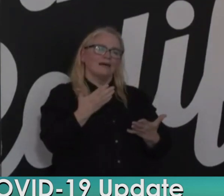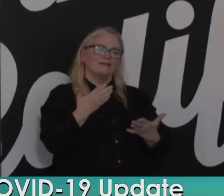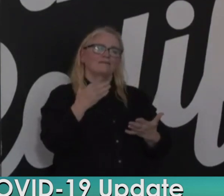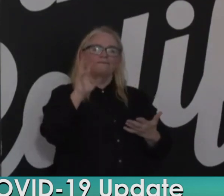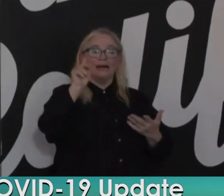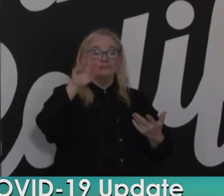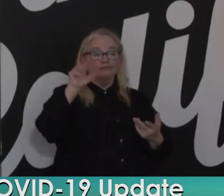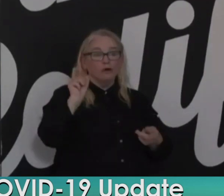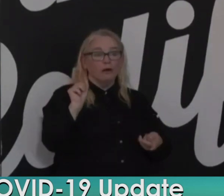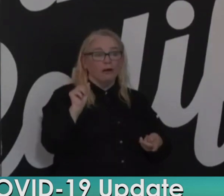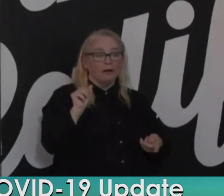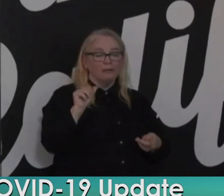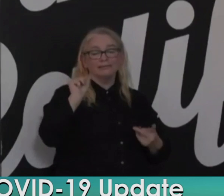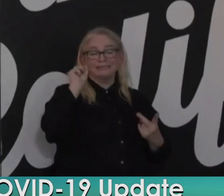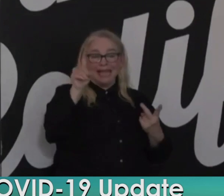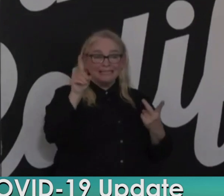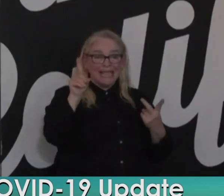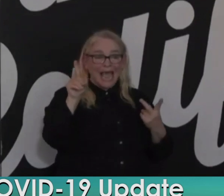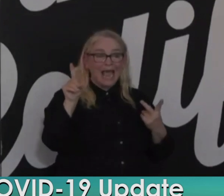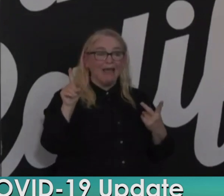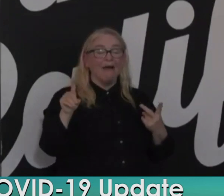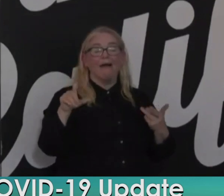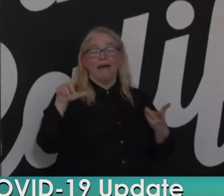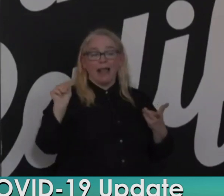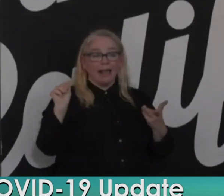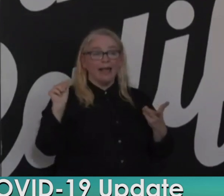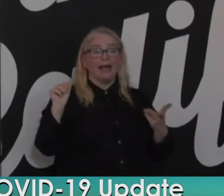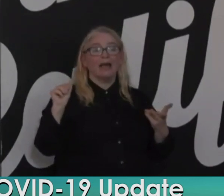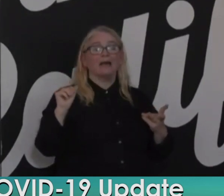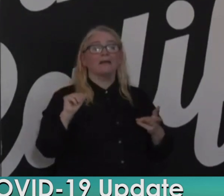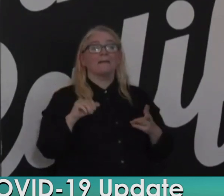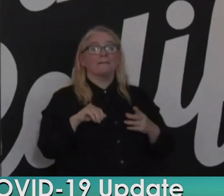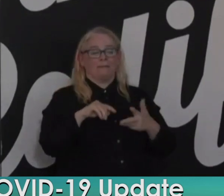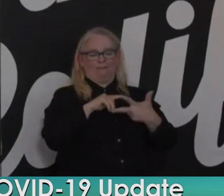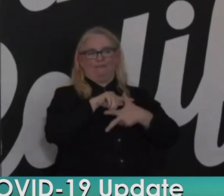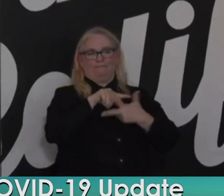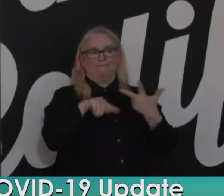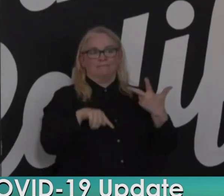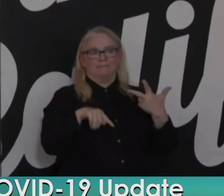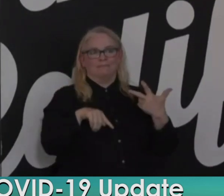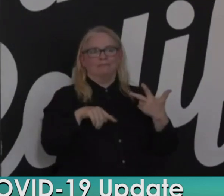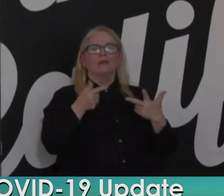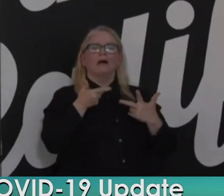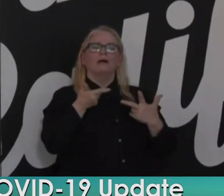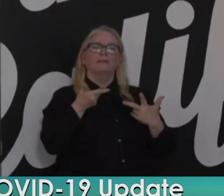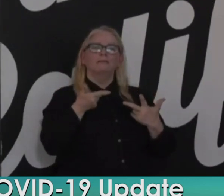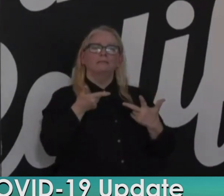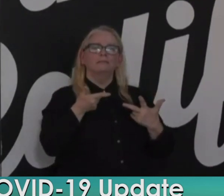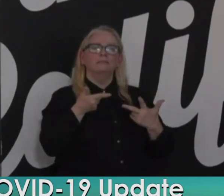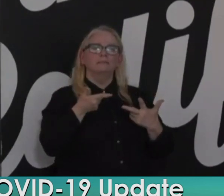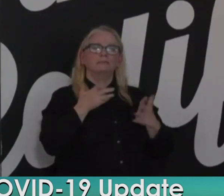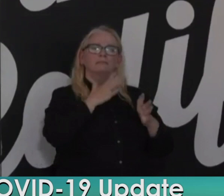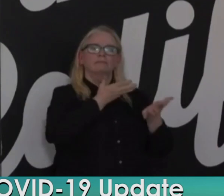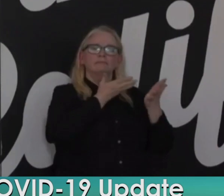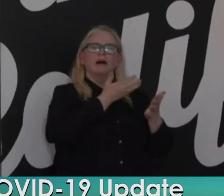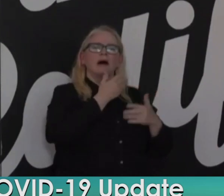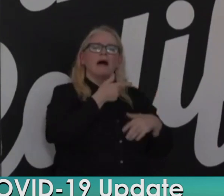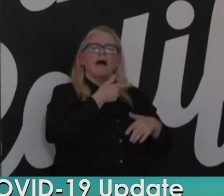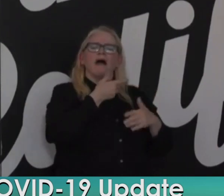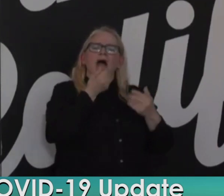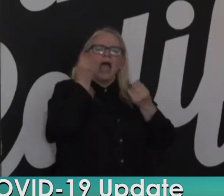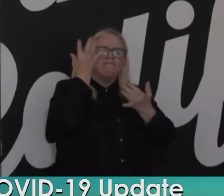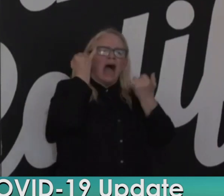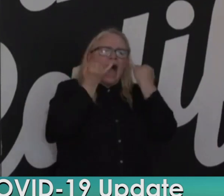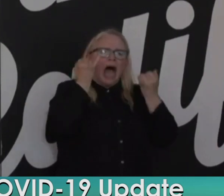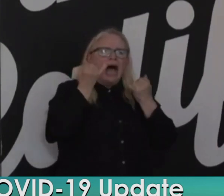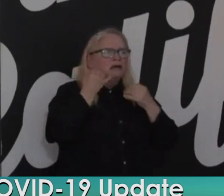LA, and elsewhere that also offered guidance and assistance on some of their best practices and their protocols that are all aiding and helping